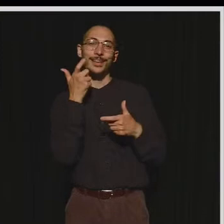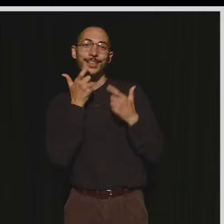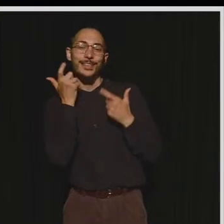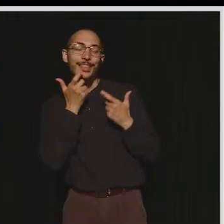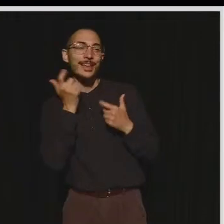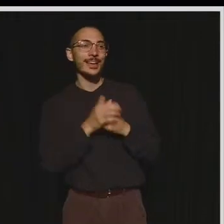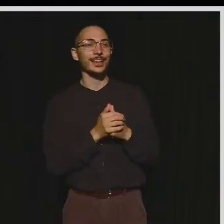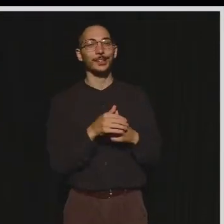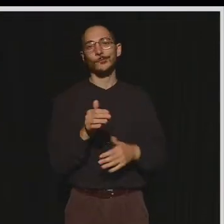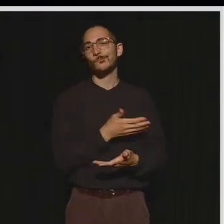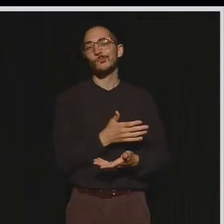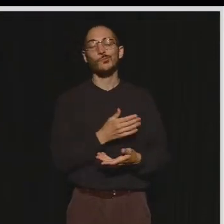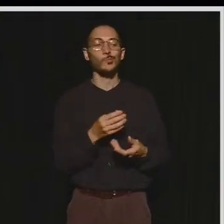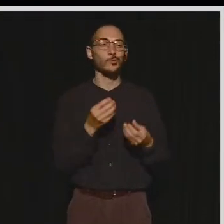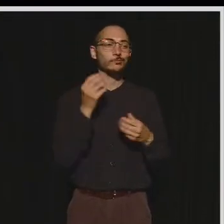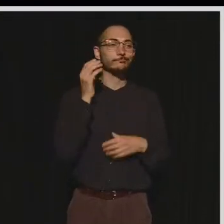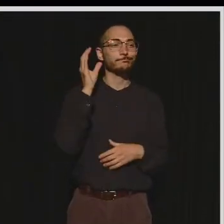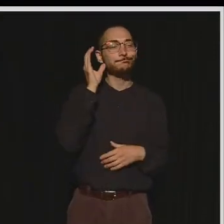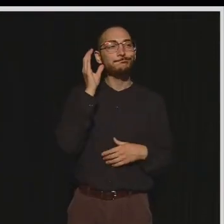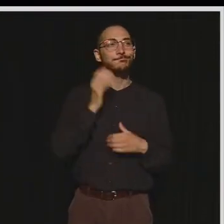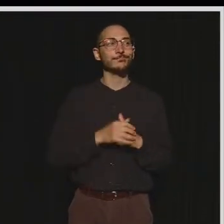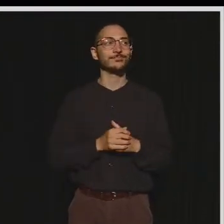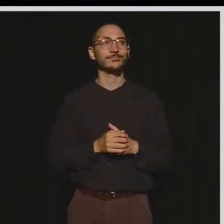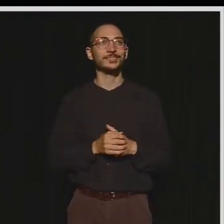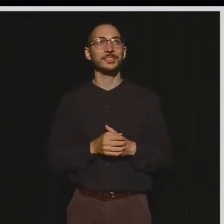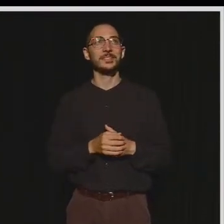or 12 years ago, I'd have to think about it,